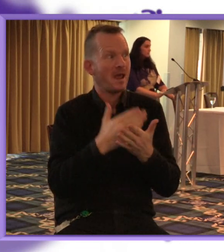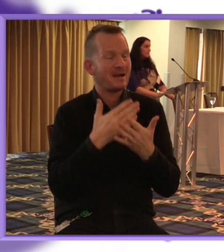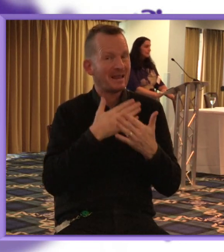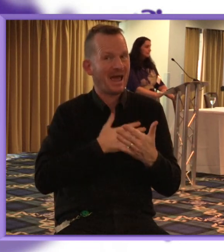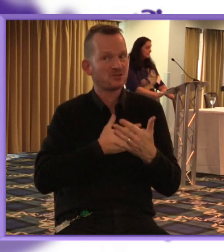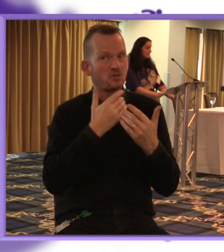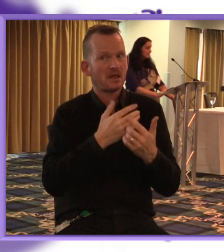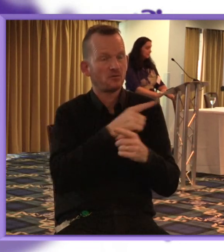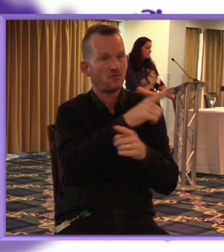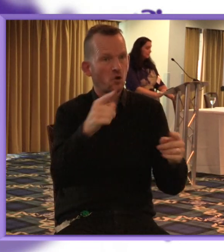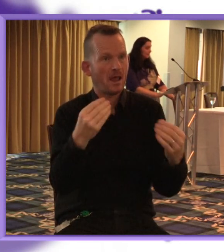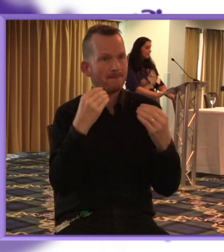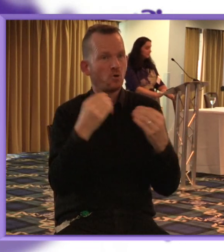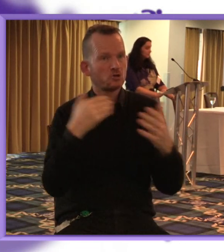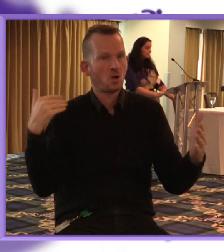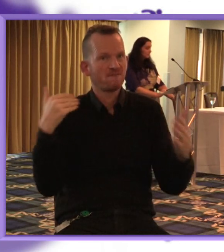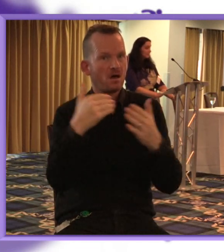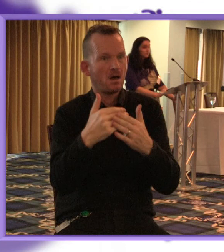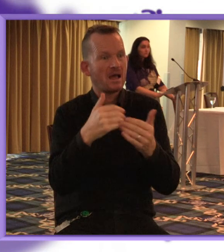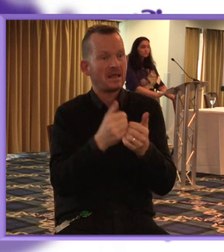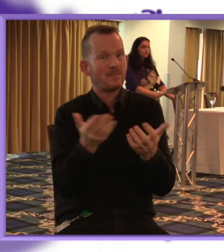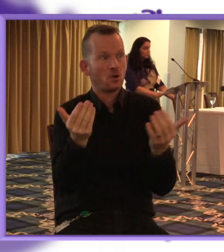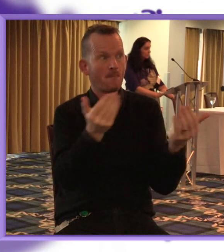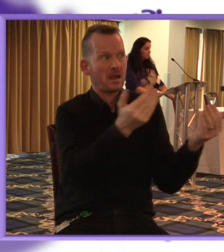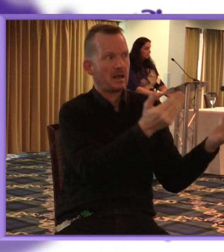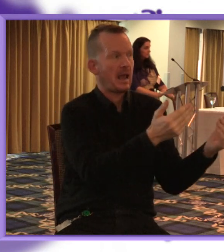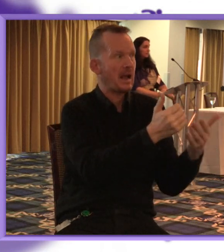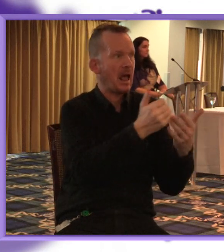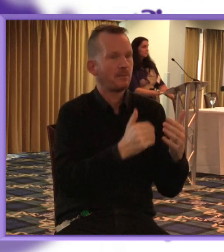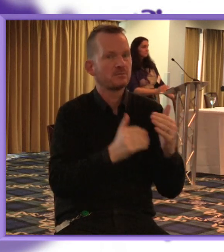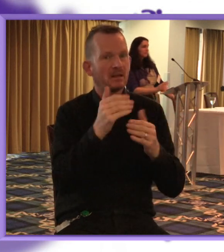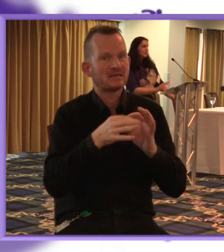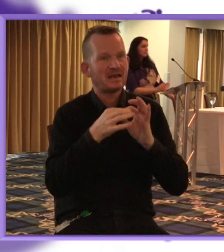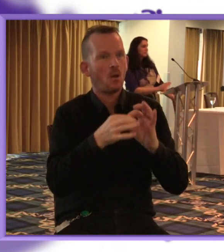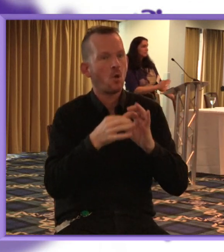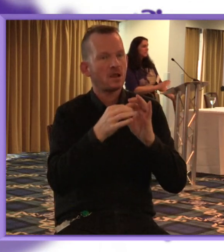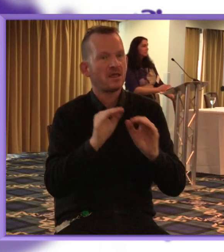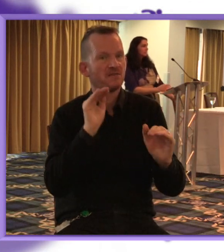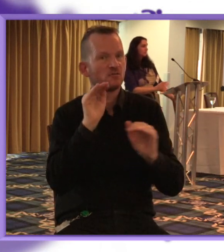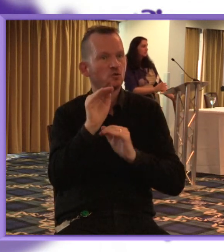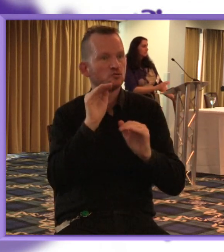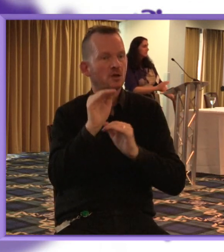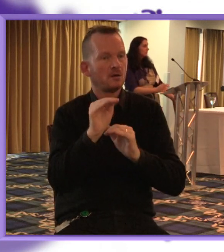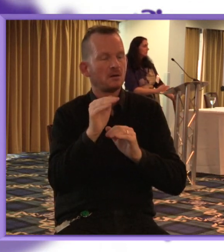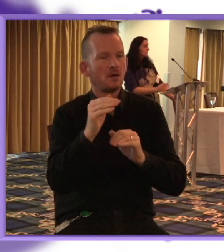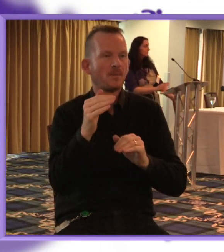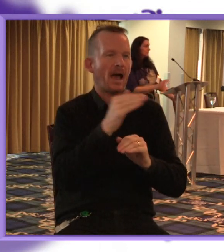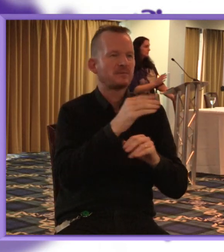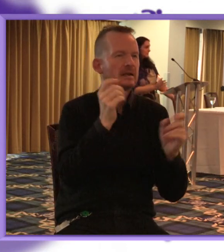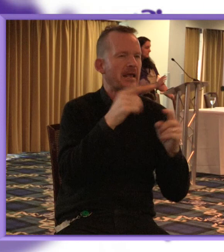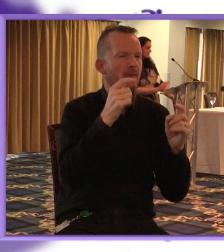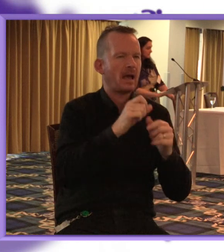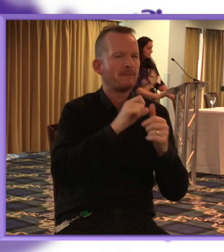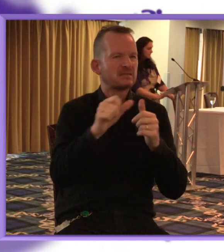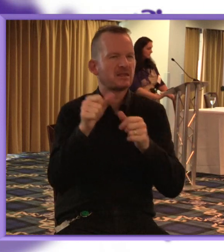so far, and please keep it coming and help us build our network for the future. But perhaps an email rather than a post-it note.